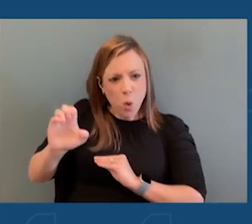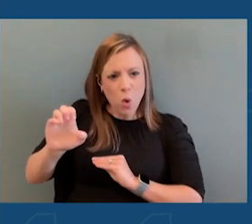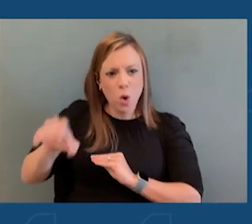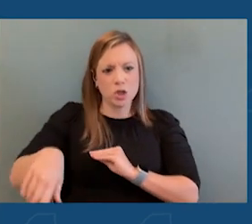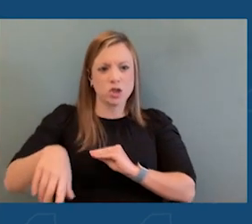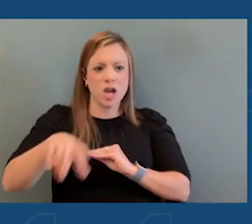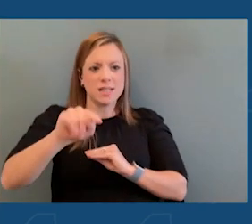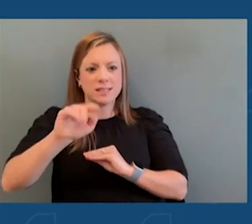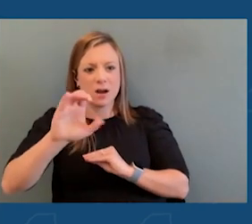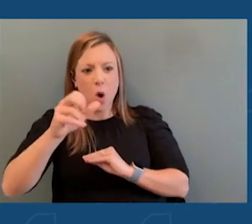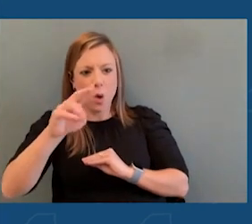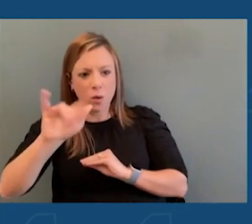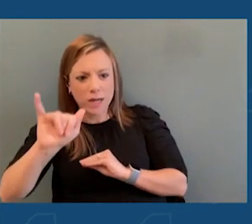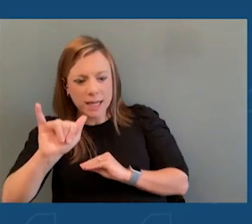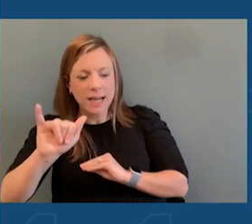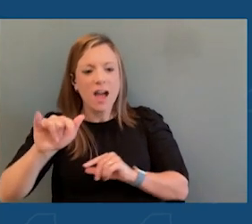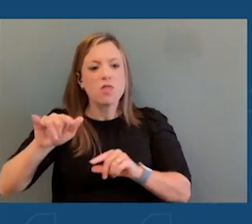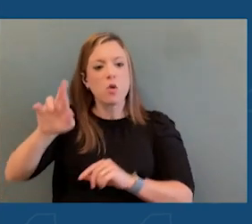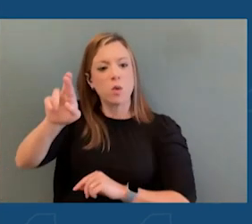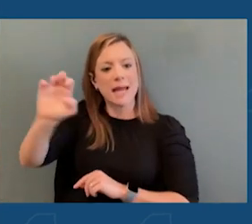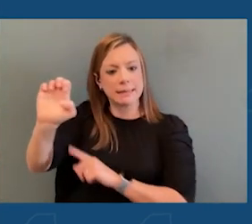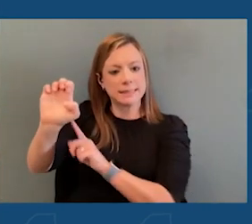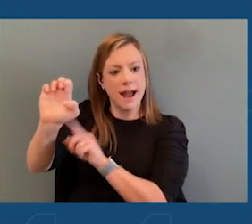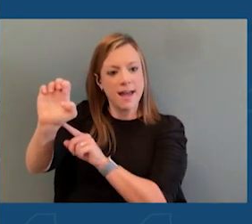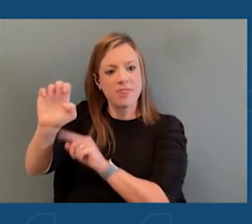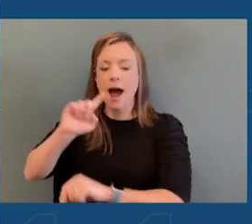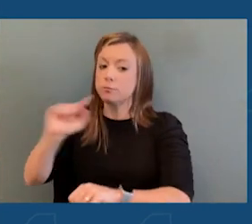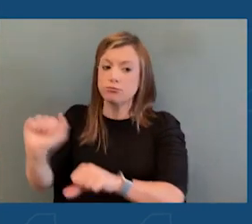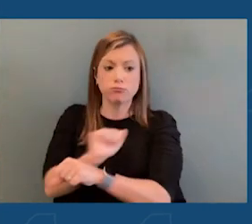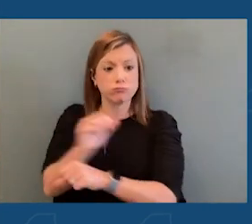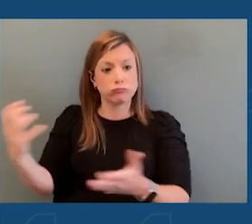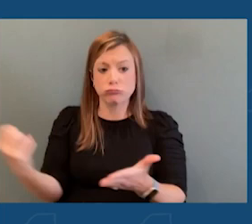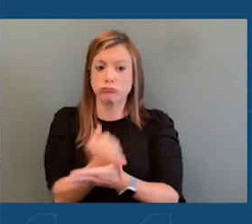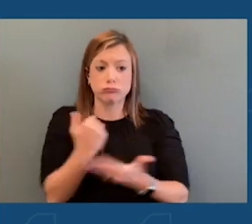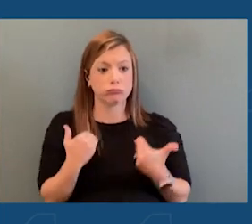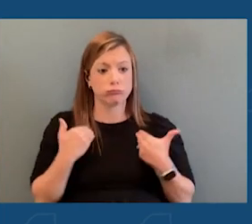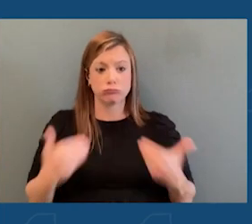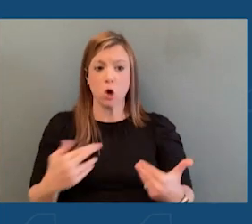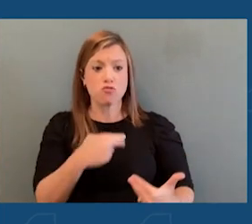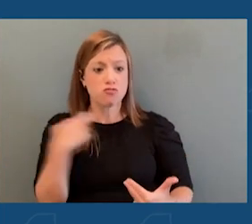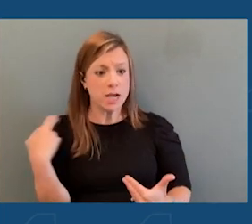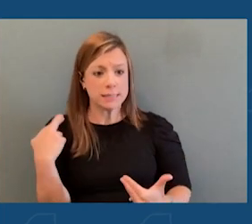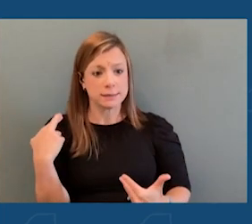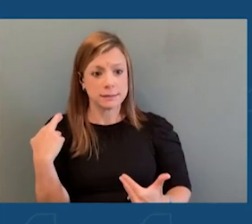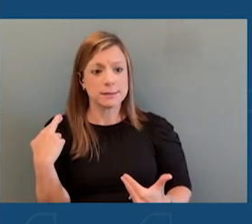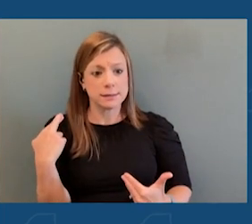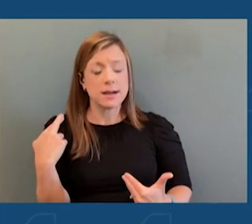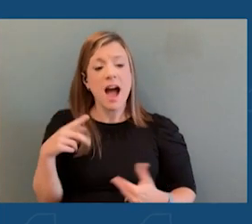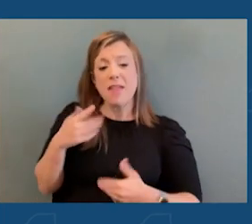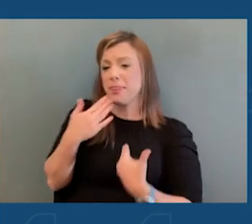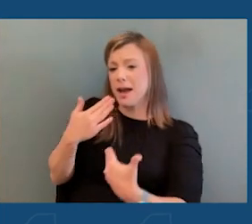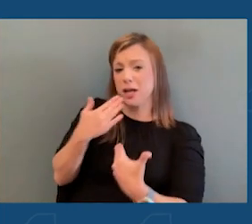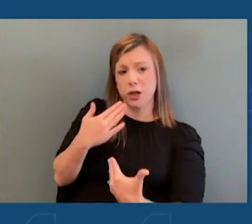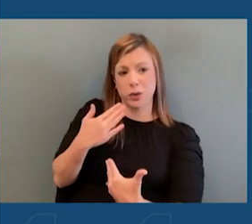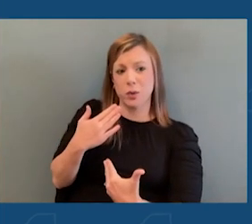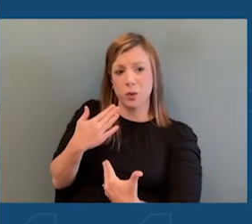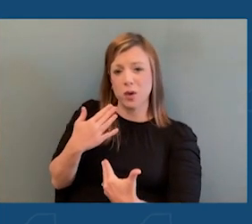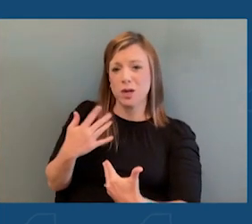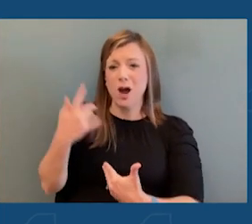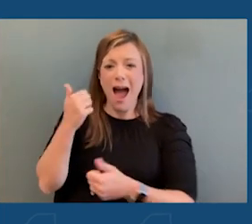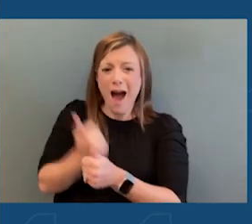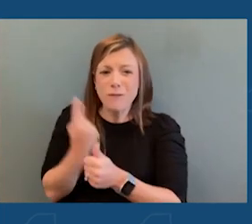estate, who took the risk on this type of investment. So I want to say thank you to Taccone and everyone, Alicia Glenn and